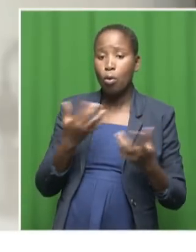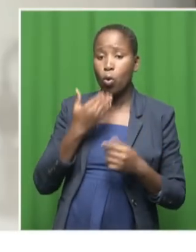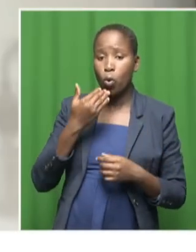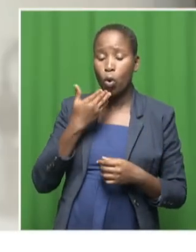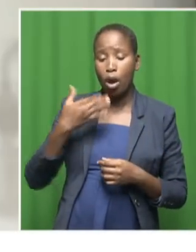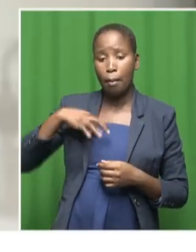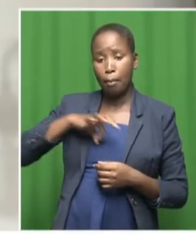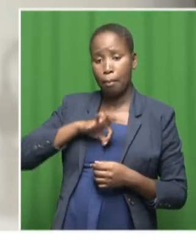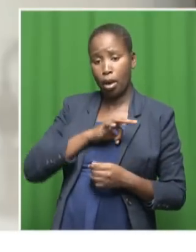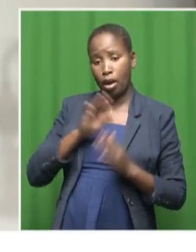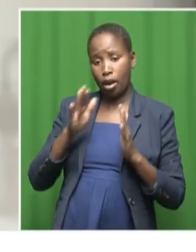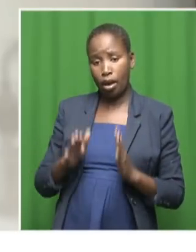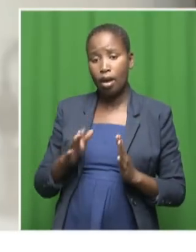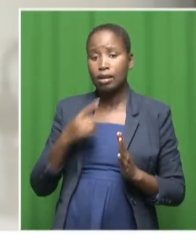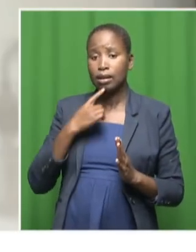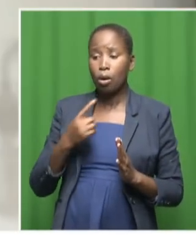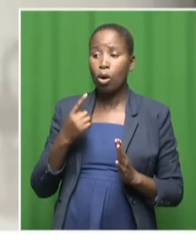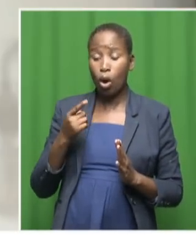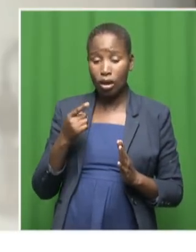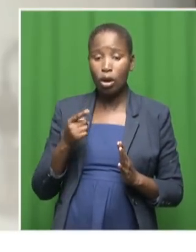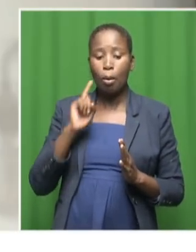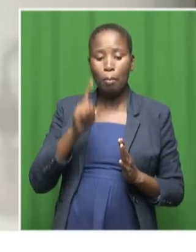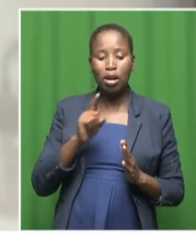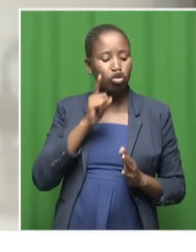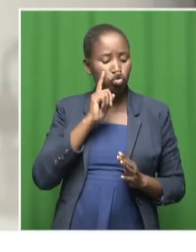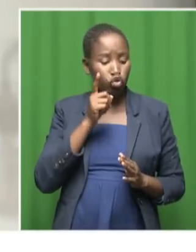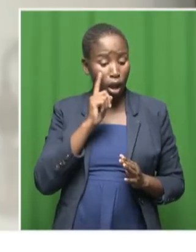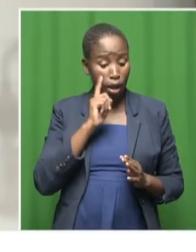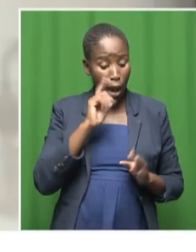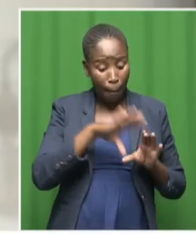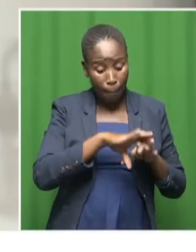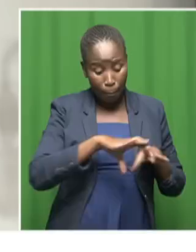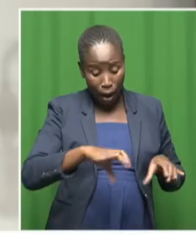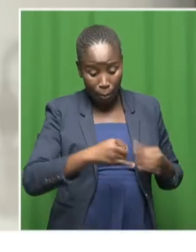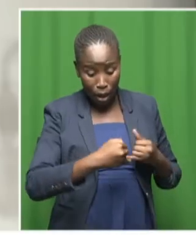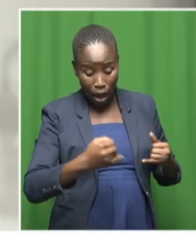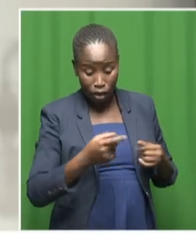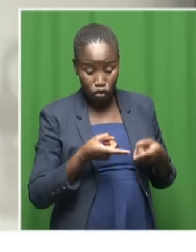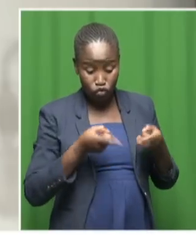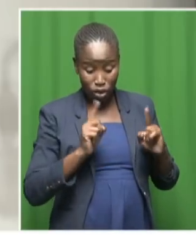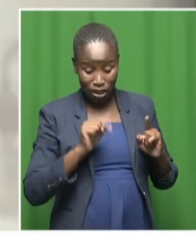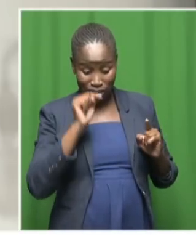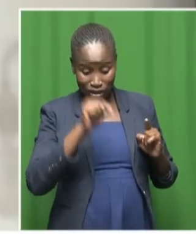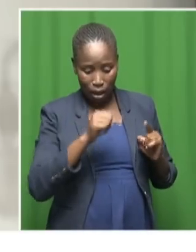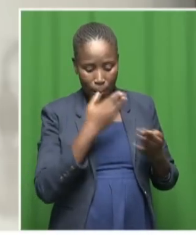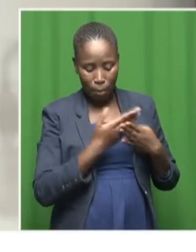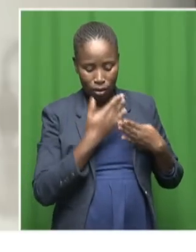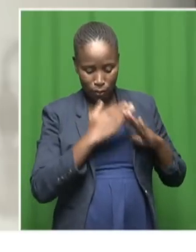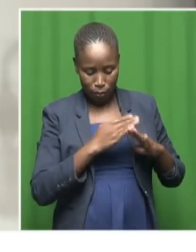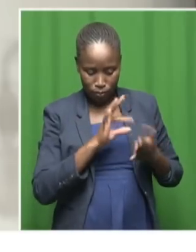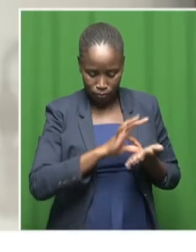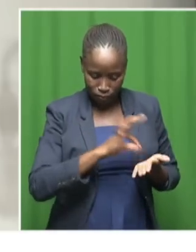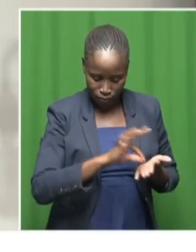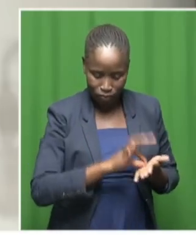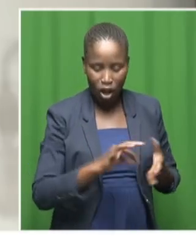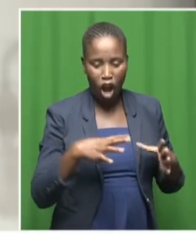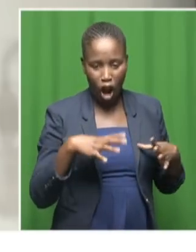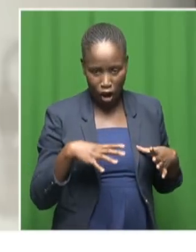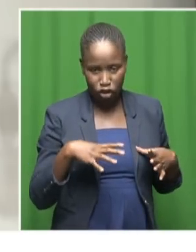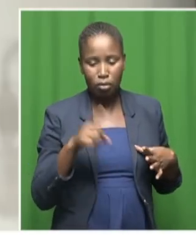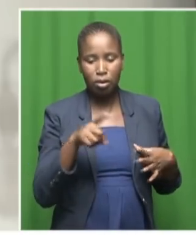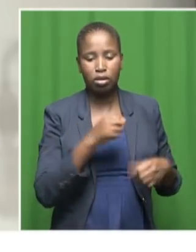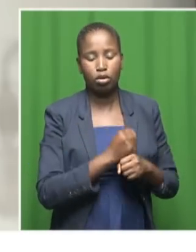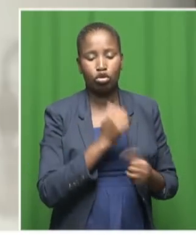officials are now proactively going to at-risk pipelines and proactively clearing them before there's even a problem to ensure that they are